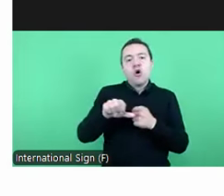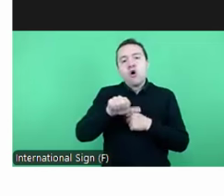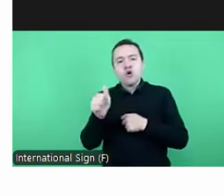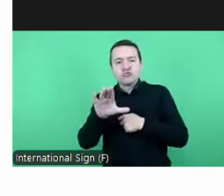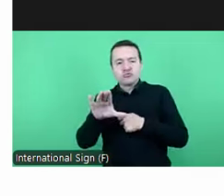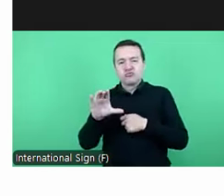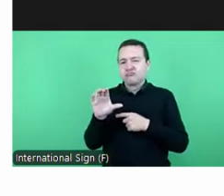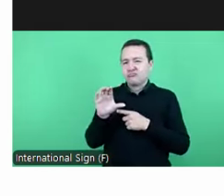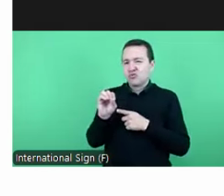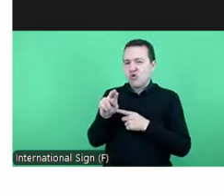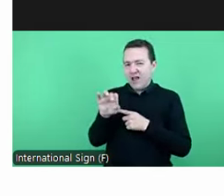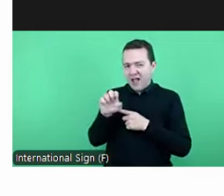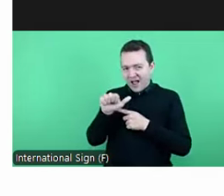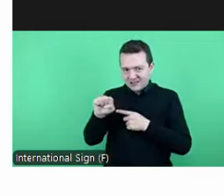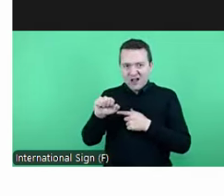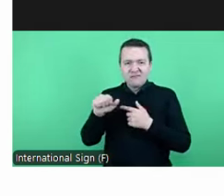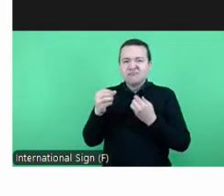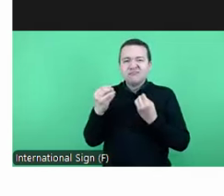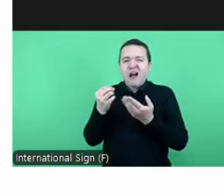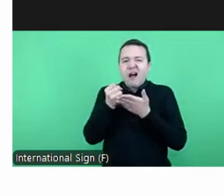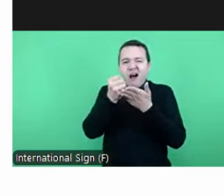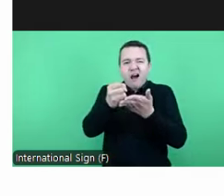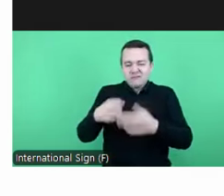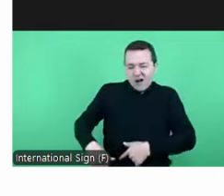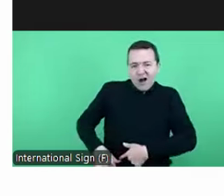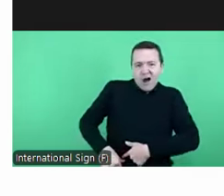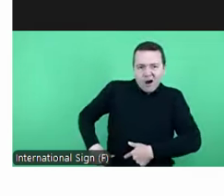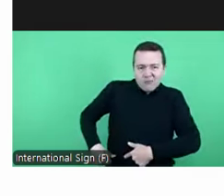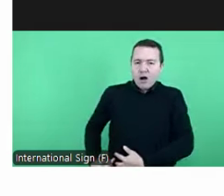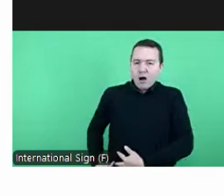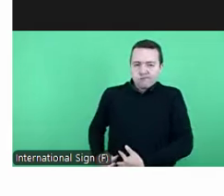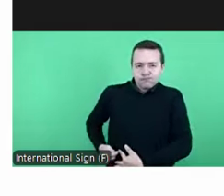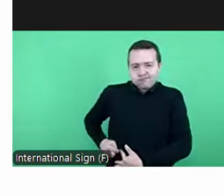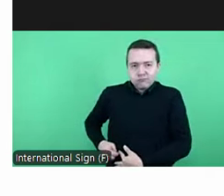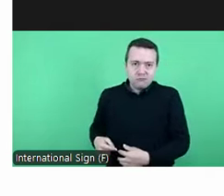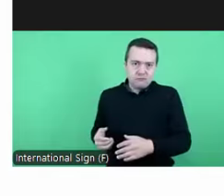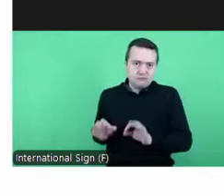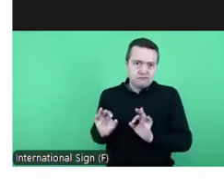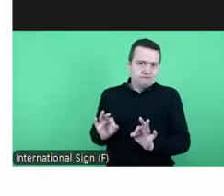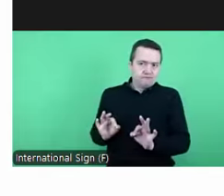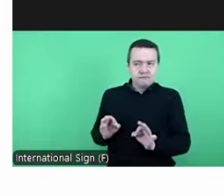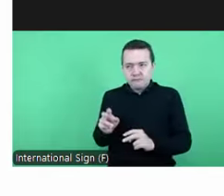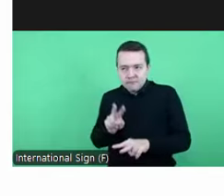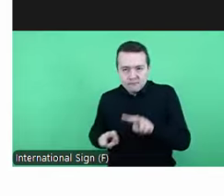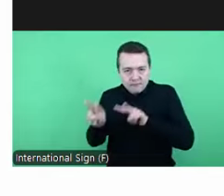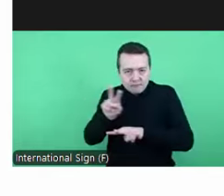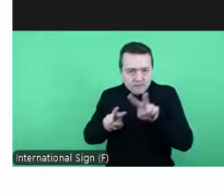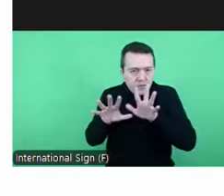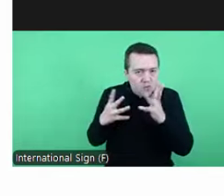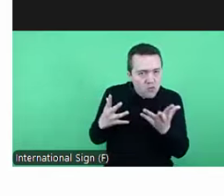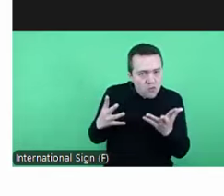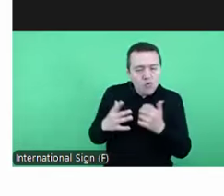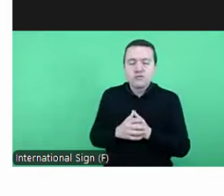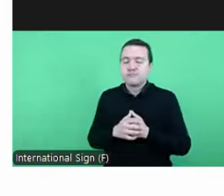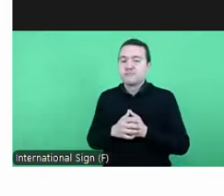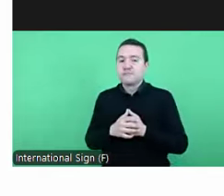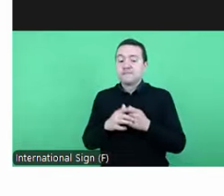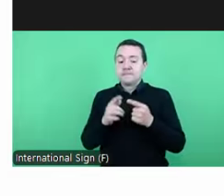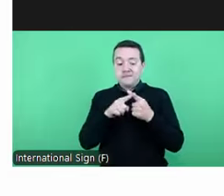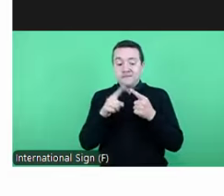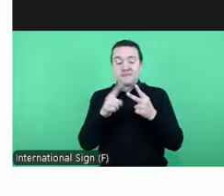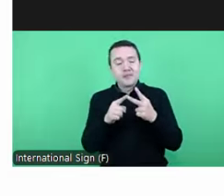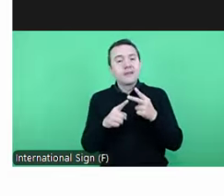via garantía de hélice. CANASA. Y un punto relevante And que a quería relevant point compartirles that we wanted to share with